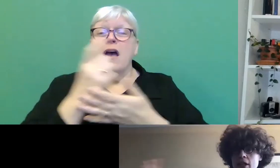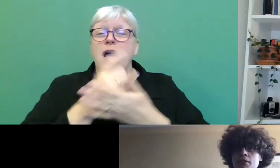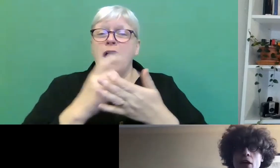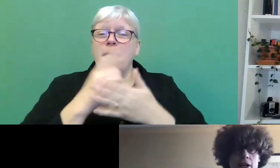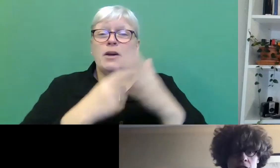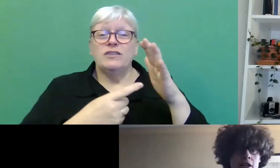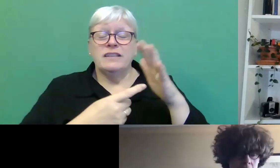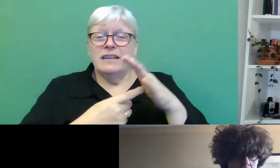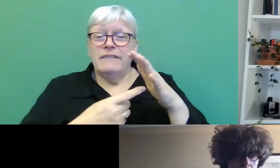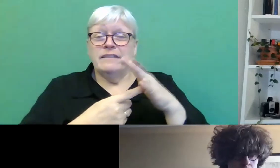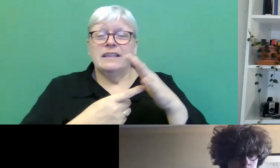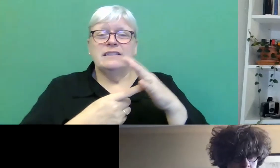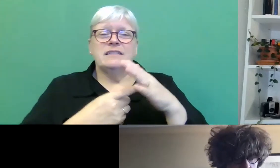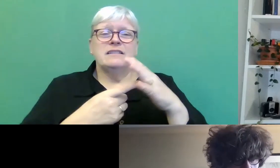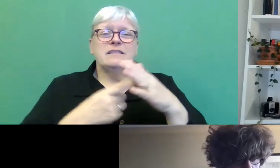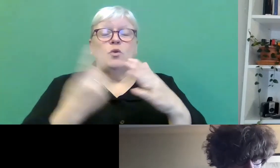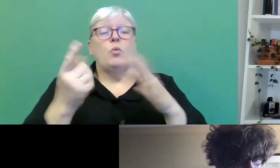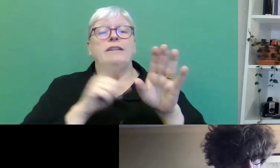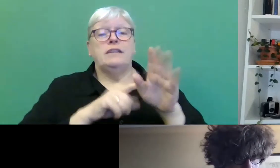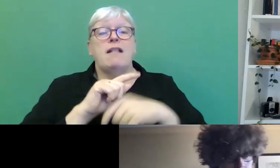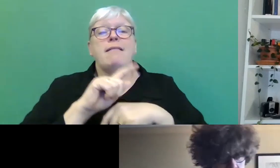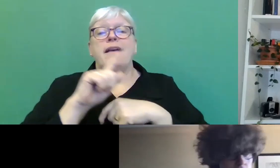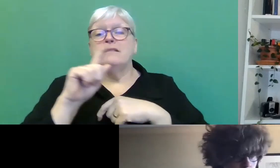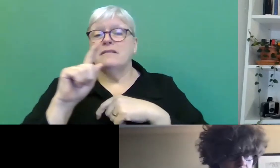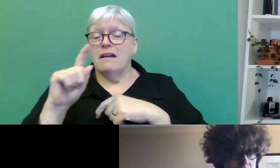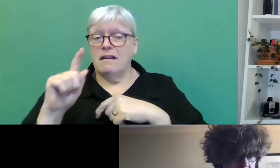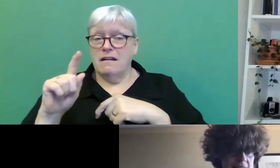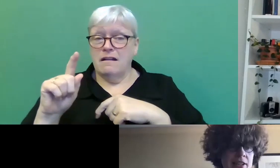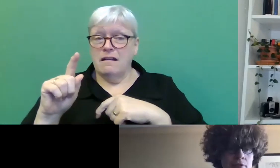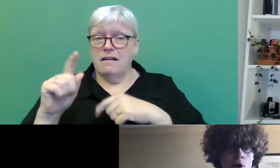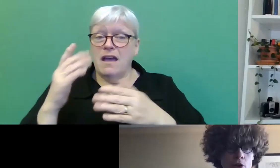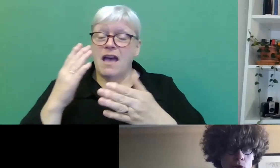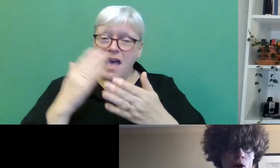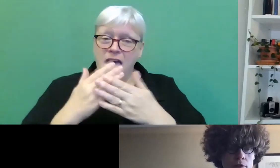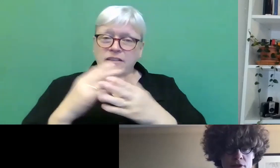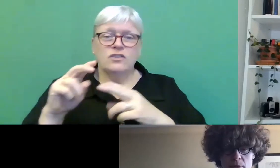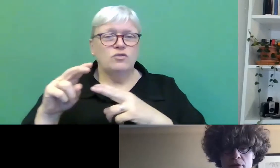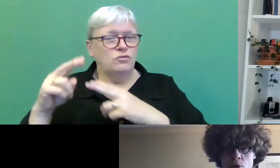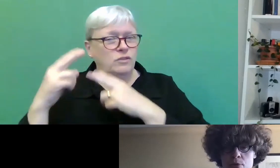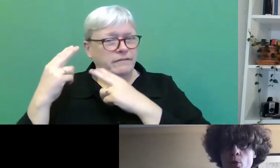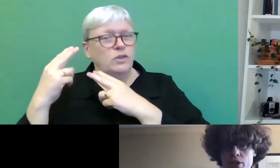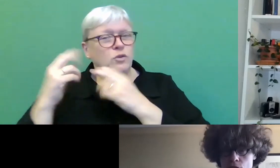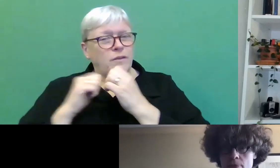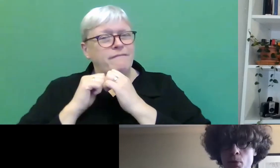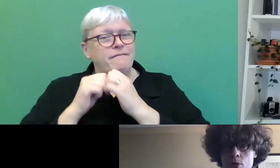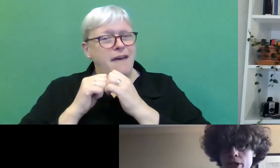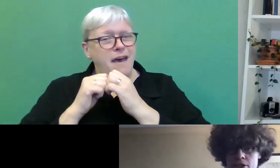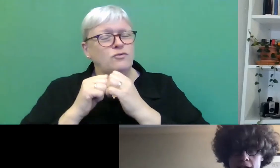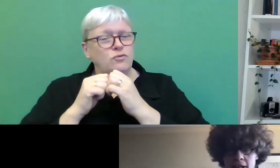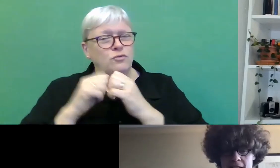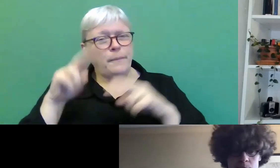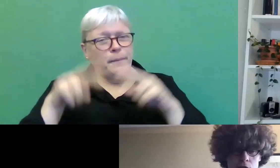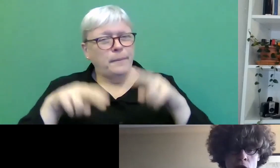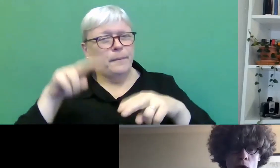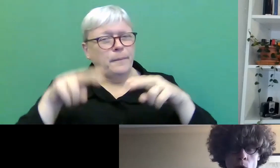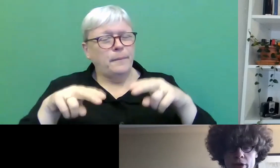of this grief. Like a year later, I was actually reassessing the value of some of those more extreme emotions, and